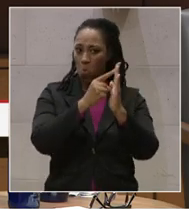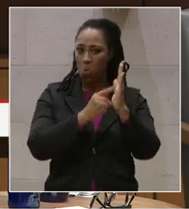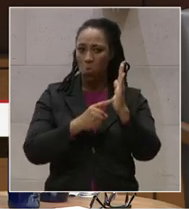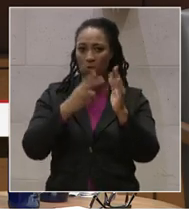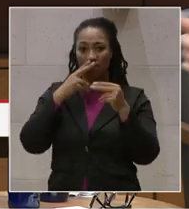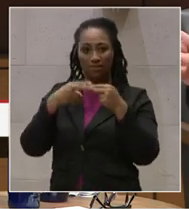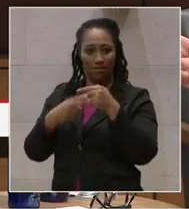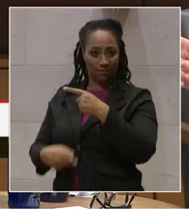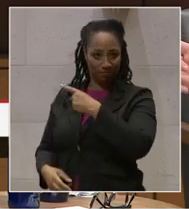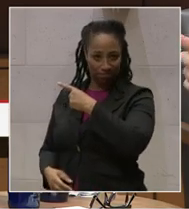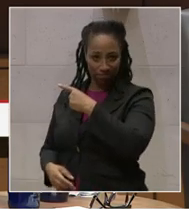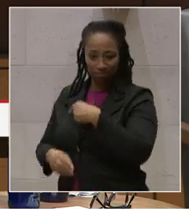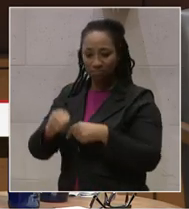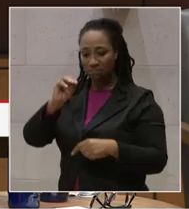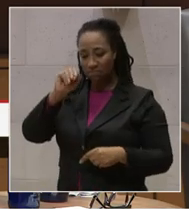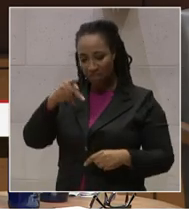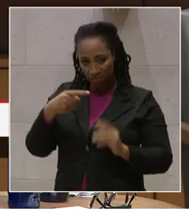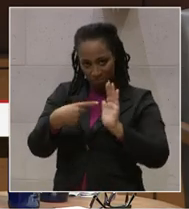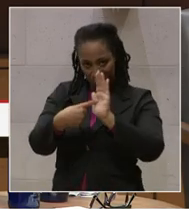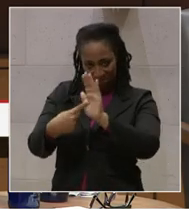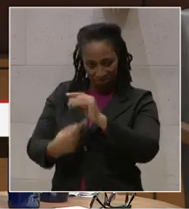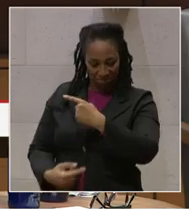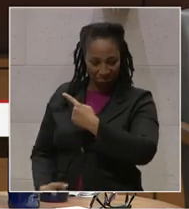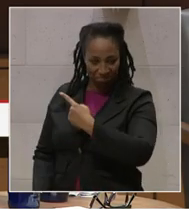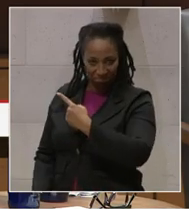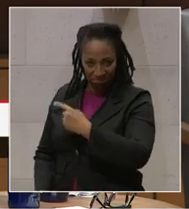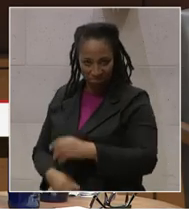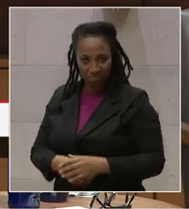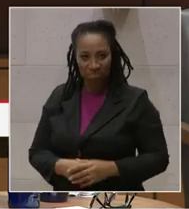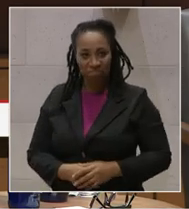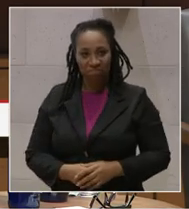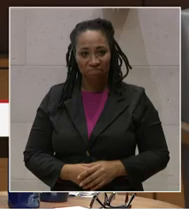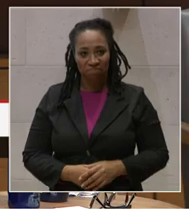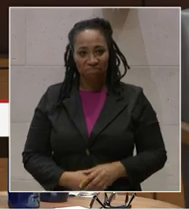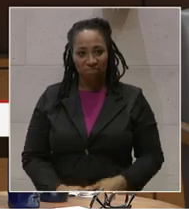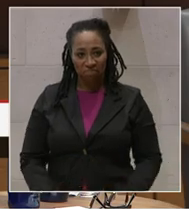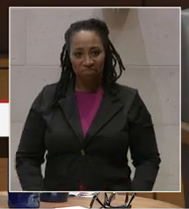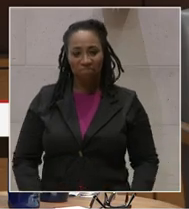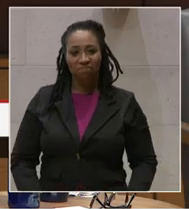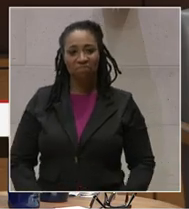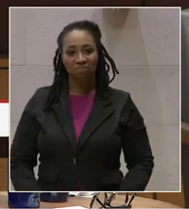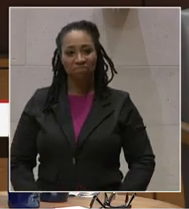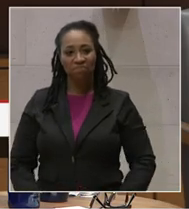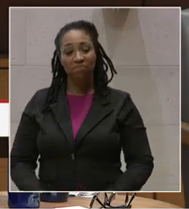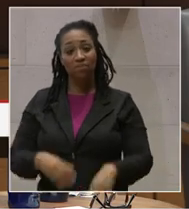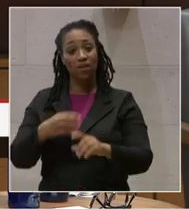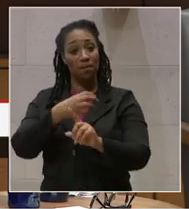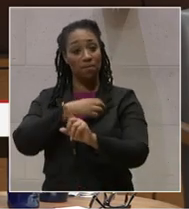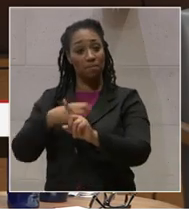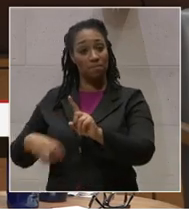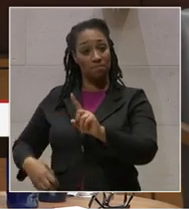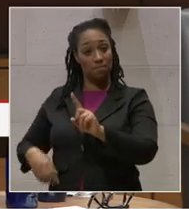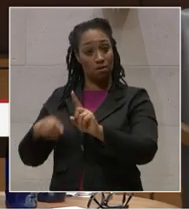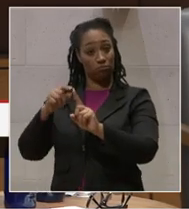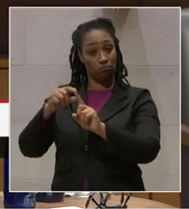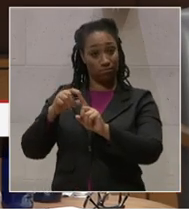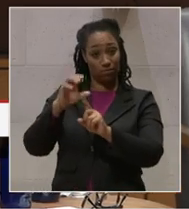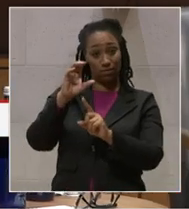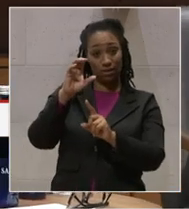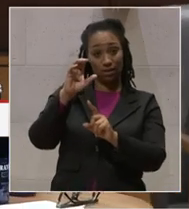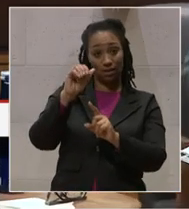here. Before you move on, and this was for the mayor of Cambridge and many cities that are facing